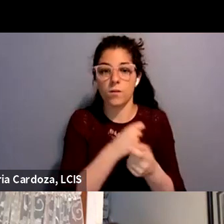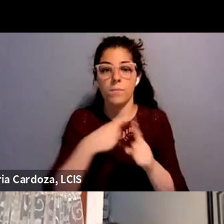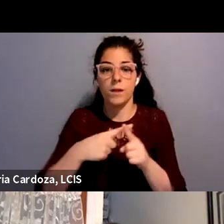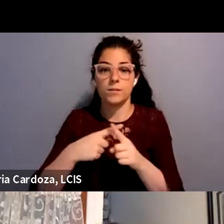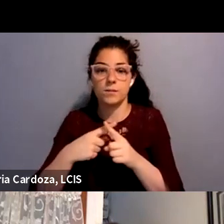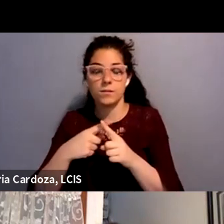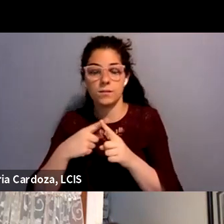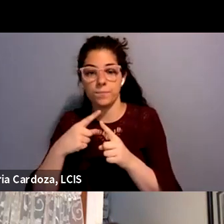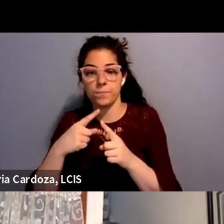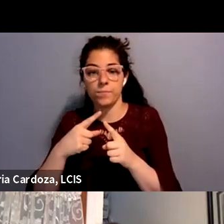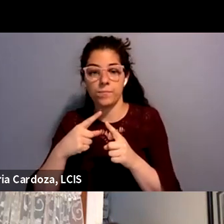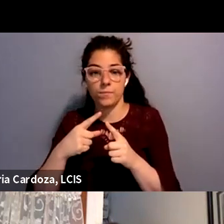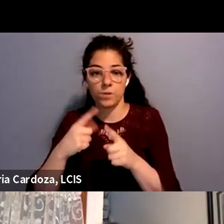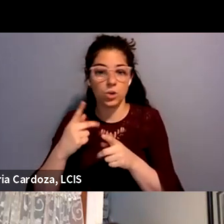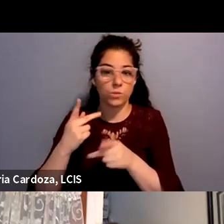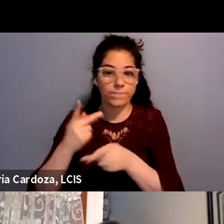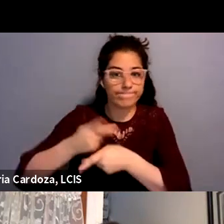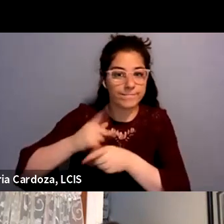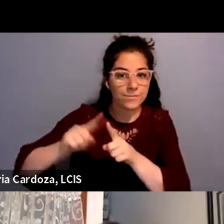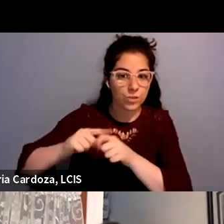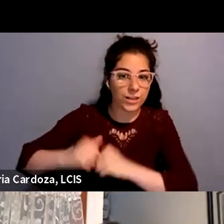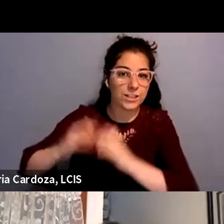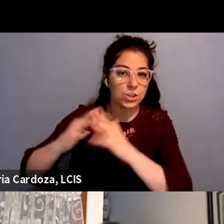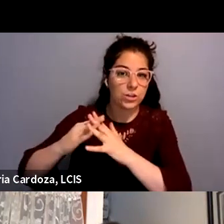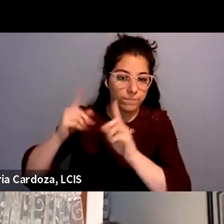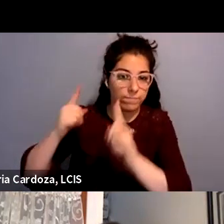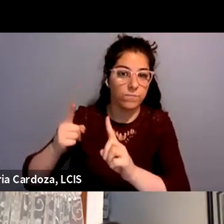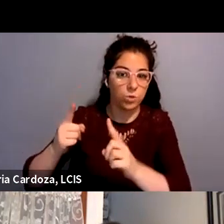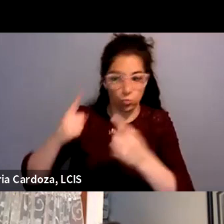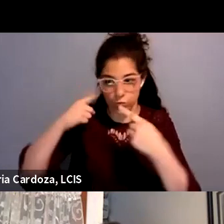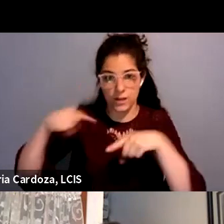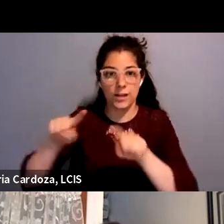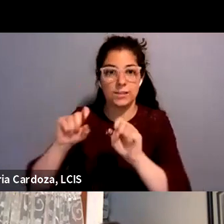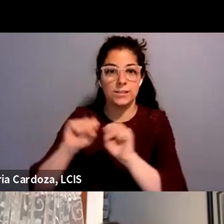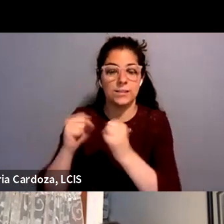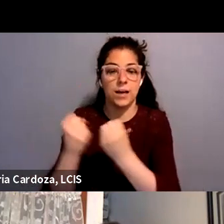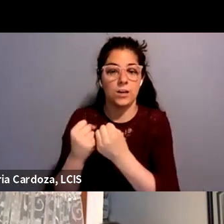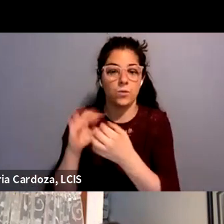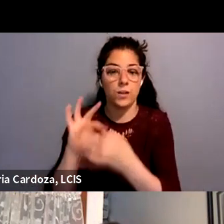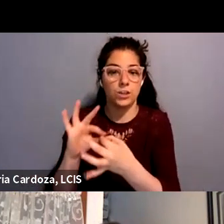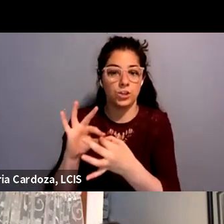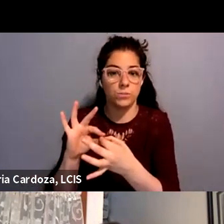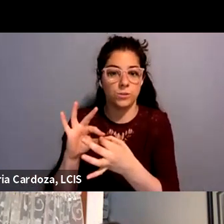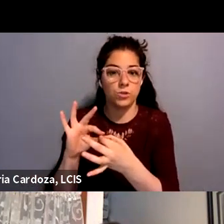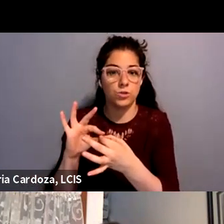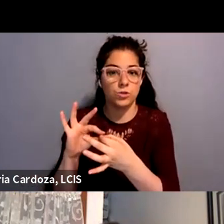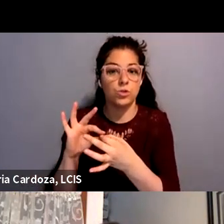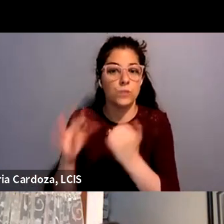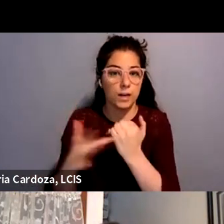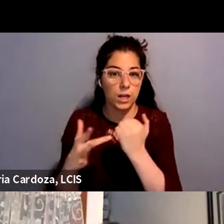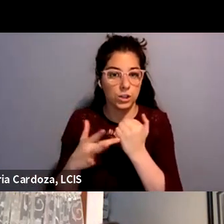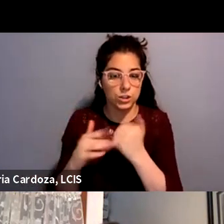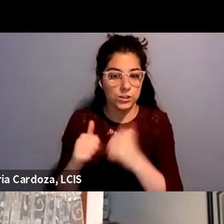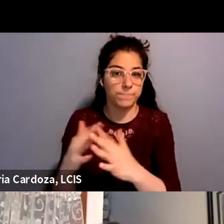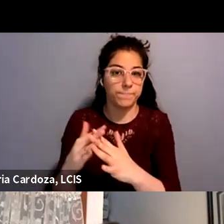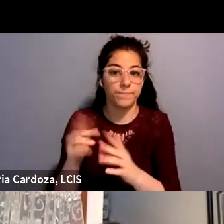in addition to curating initiatives that aim to realign societal relationships to emergent technologies. He's been an